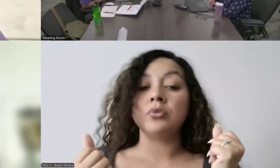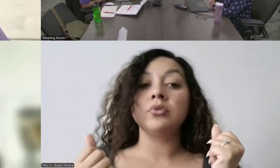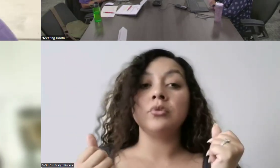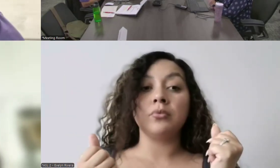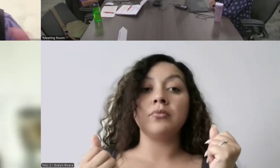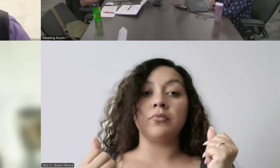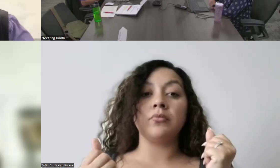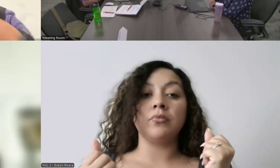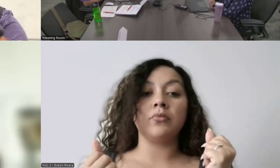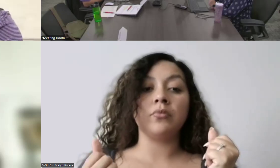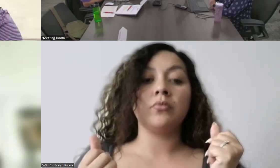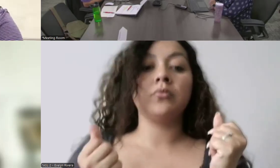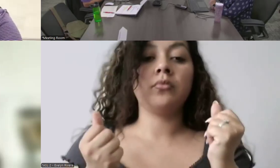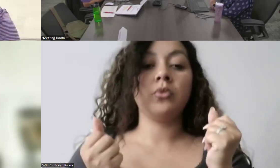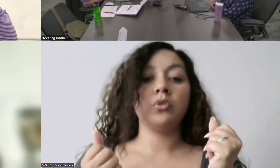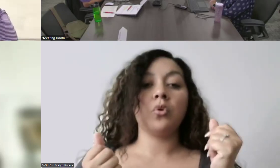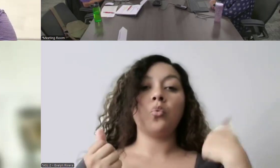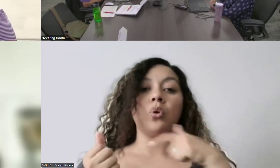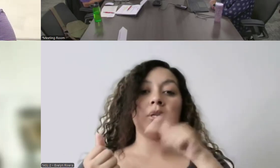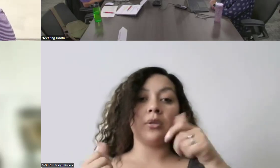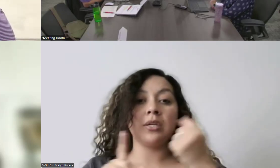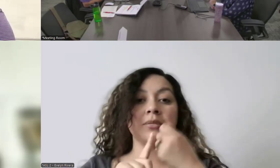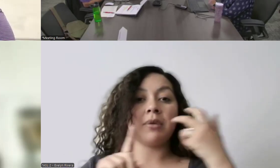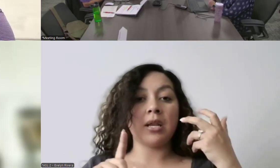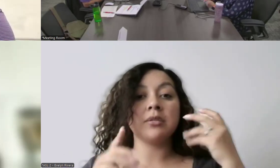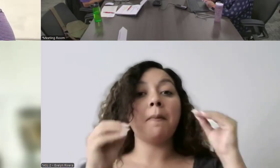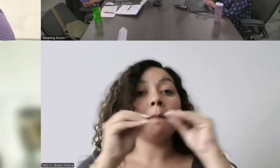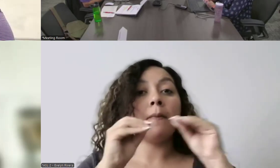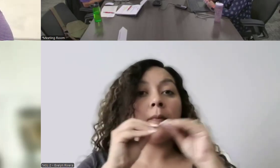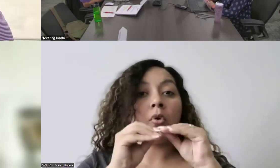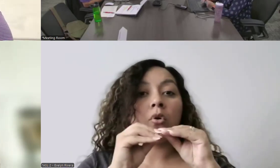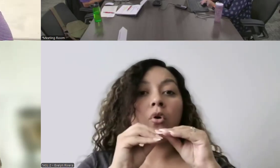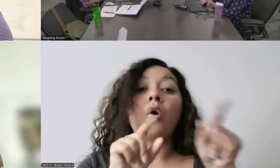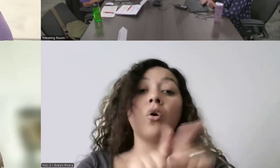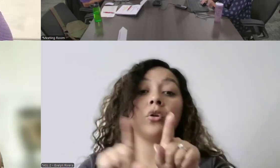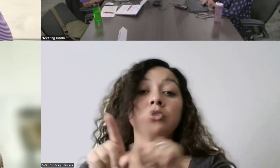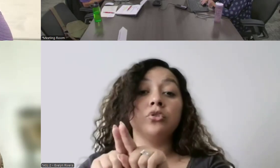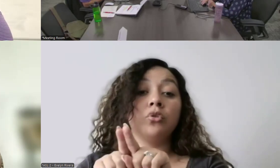to kind of expand this out a little bit more. And then 4,